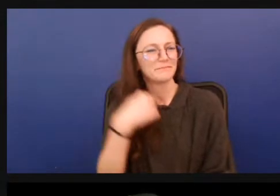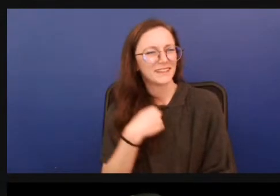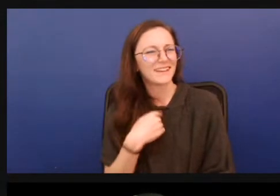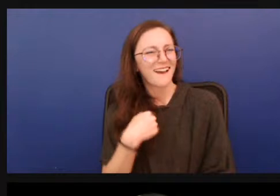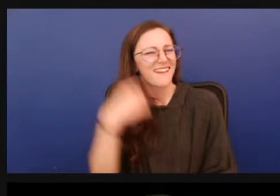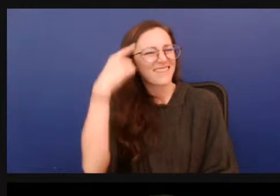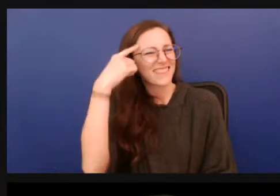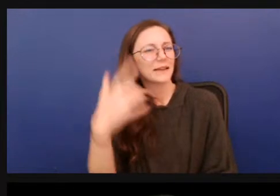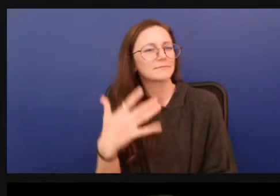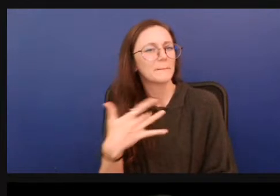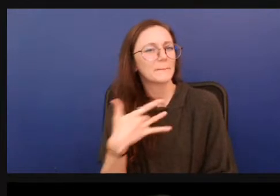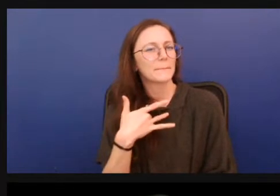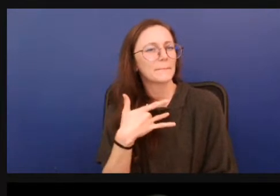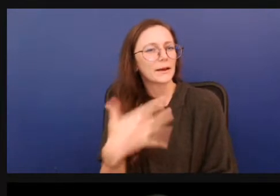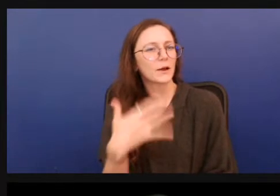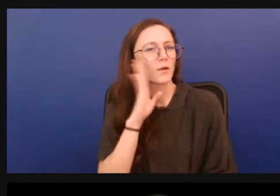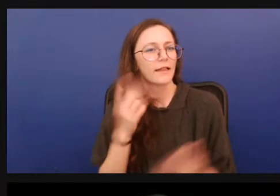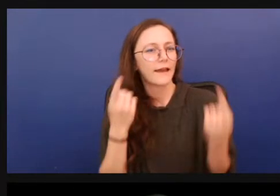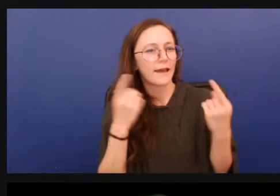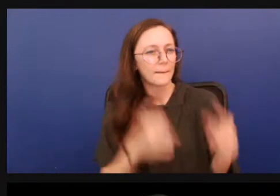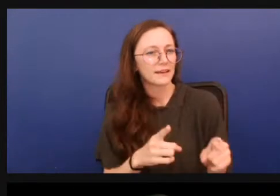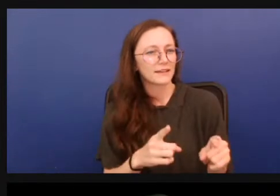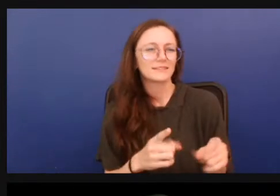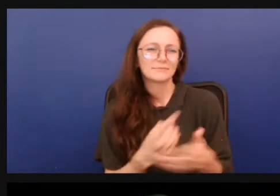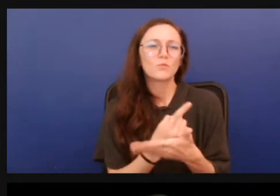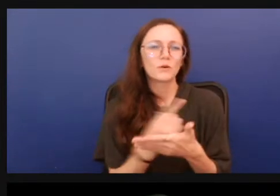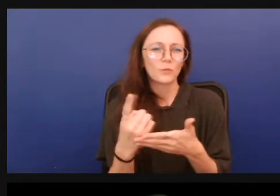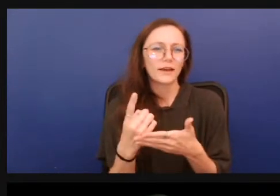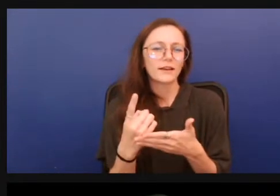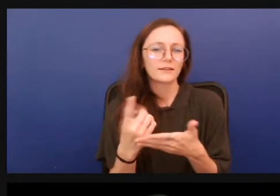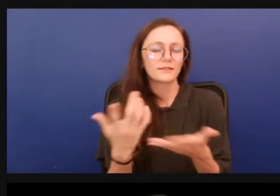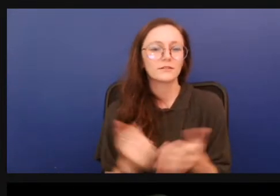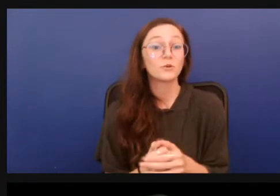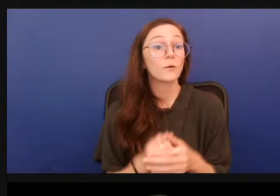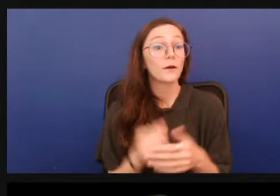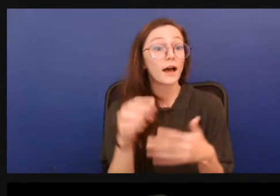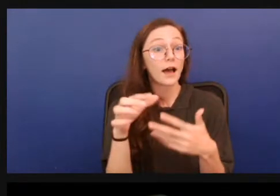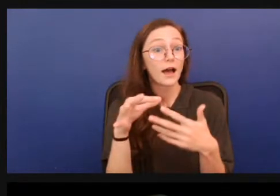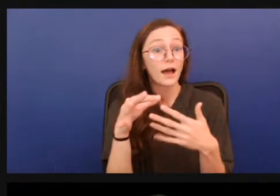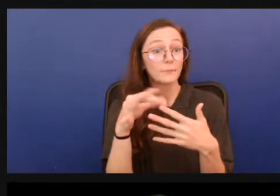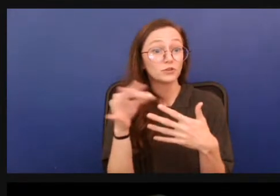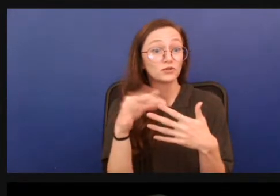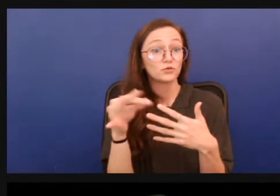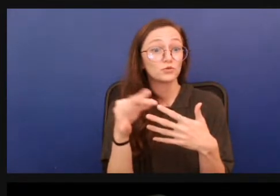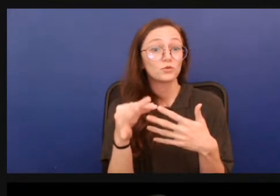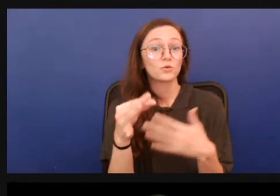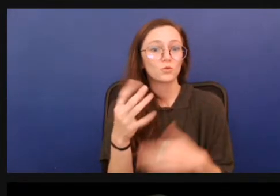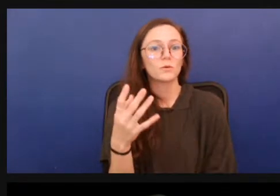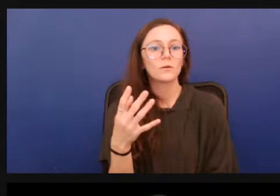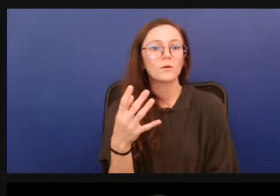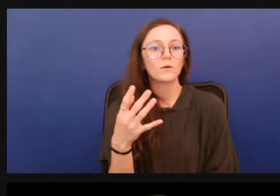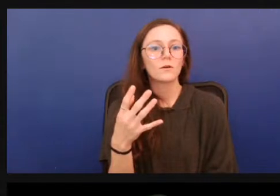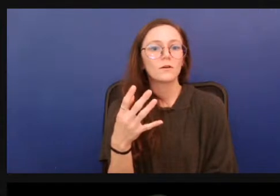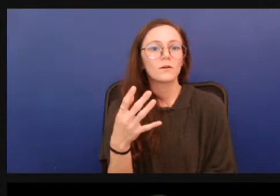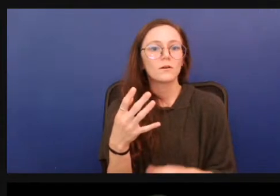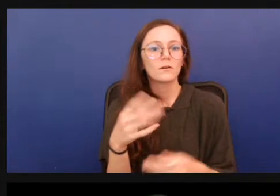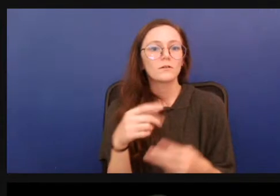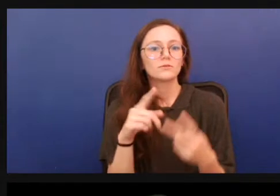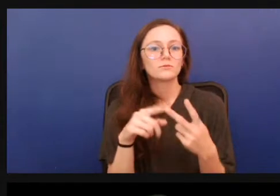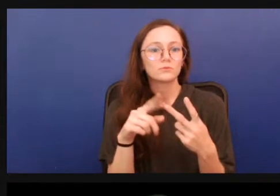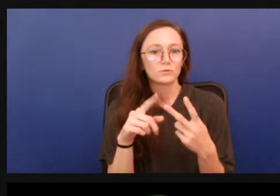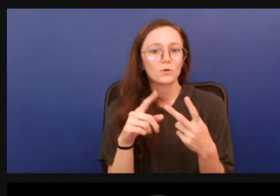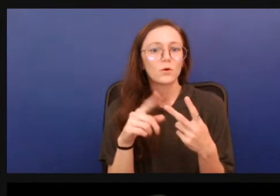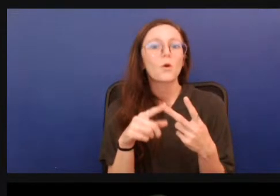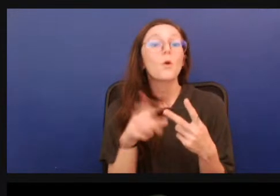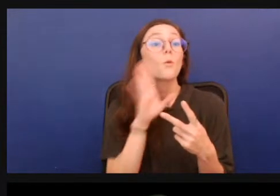since this came out already. It's been almost a week. Option 2, magma continues to accumulate in the summit region